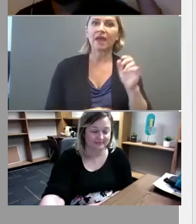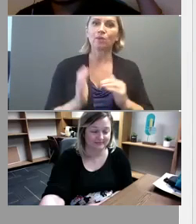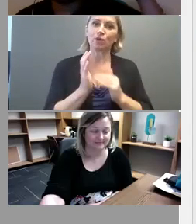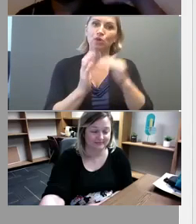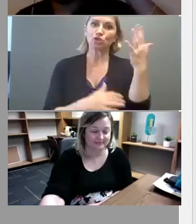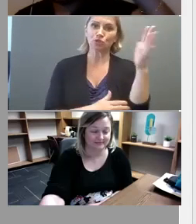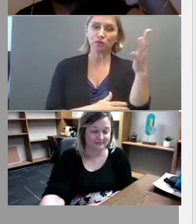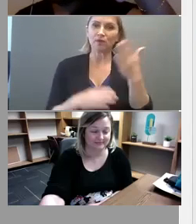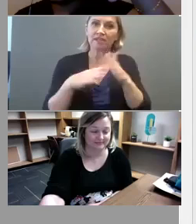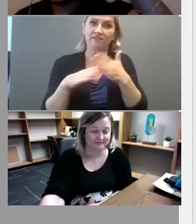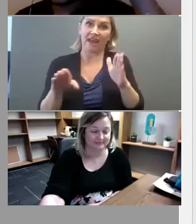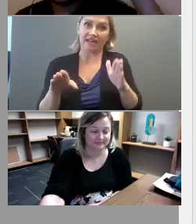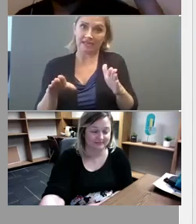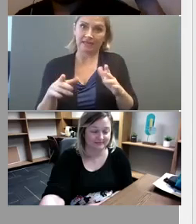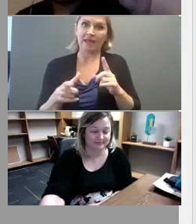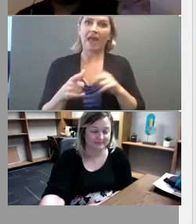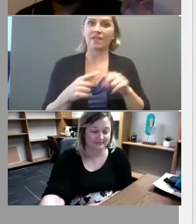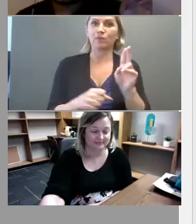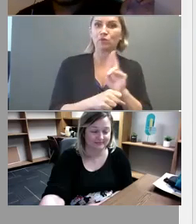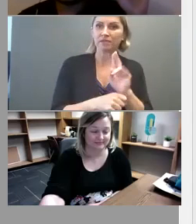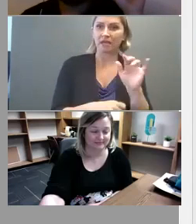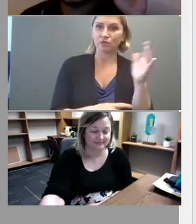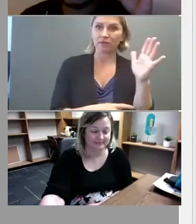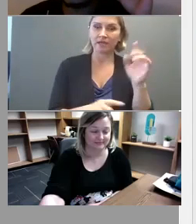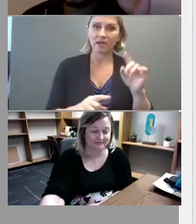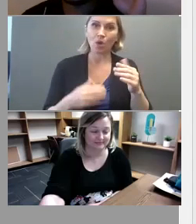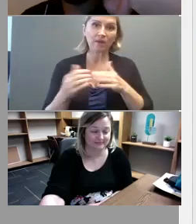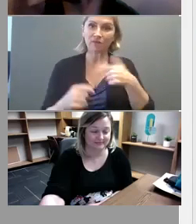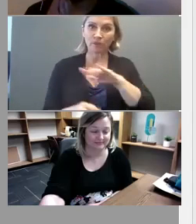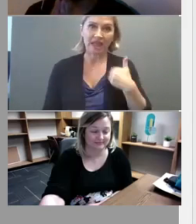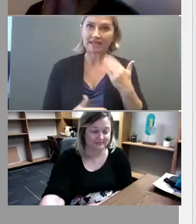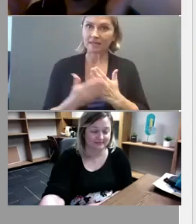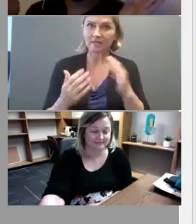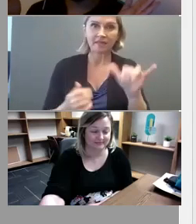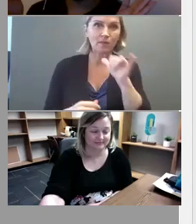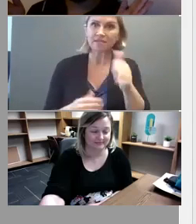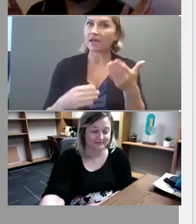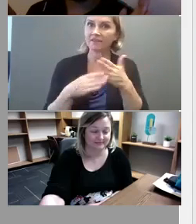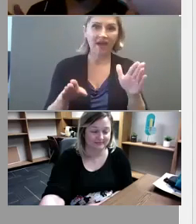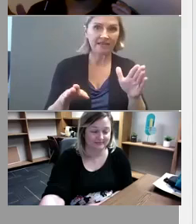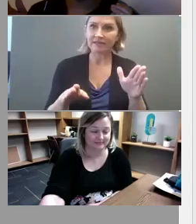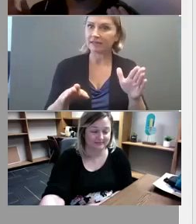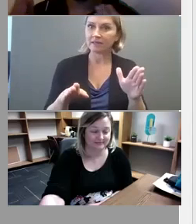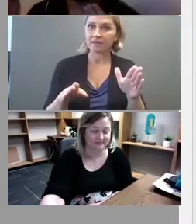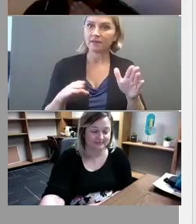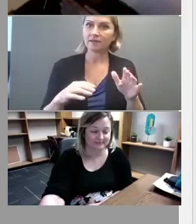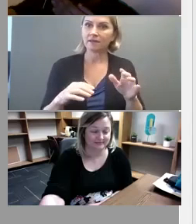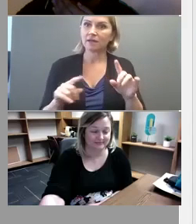dividing it into parts and we used a tree. But whenever we had something that was not dividing it into components, but